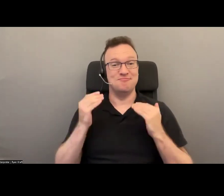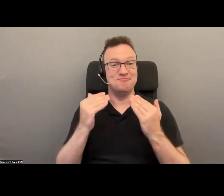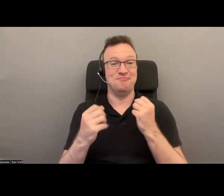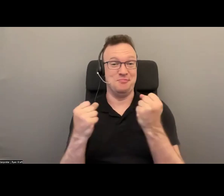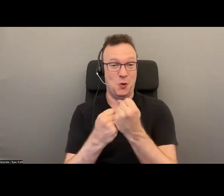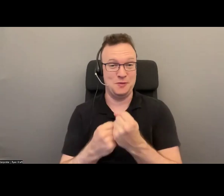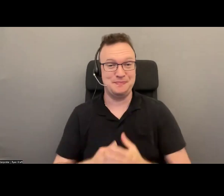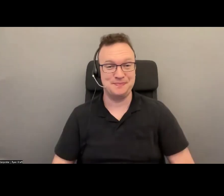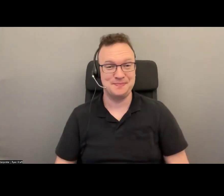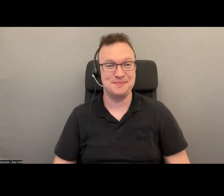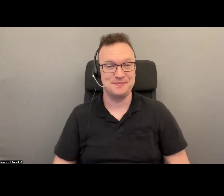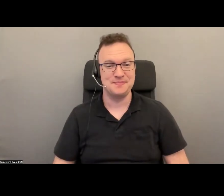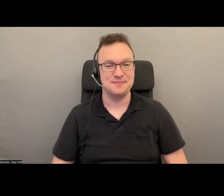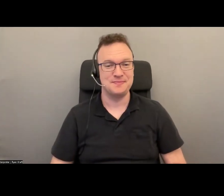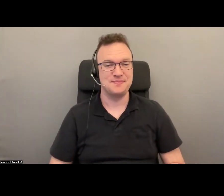supports.